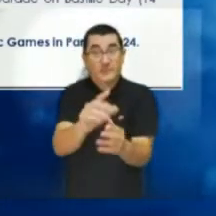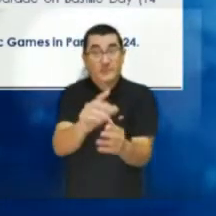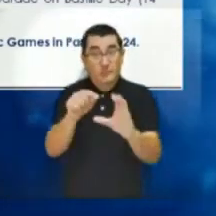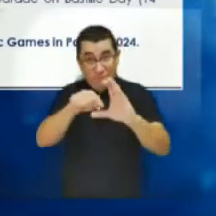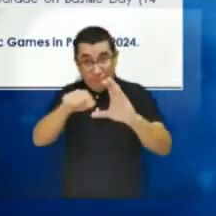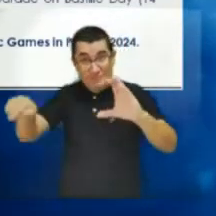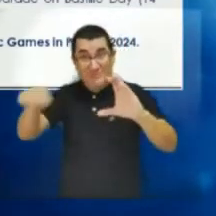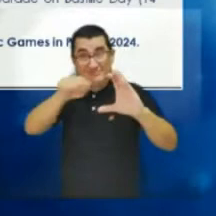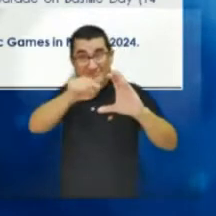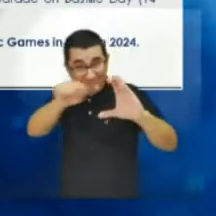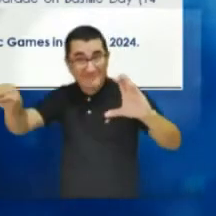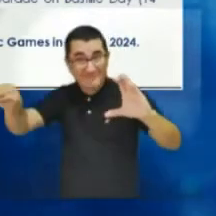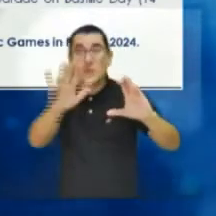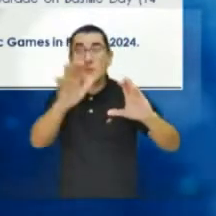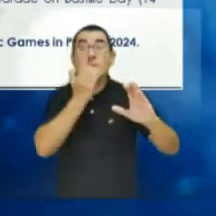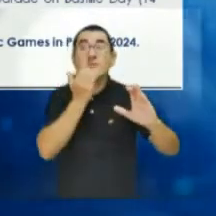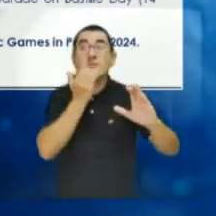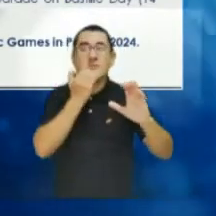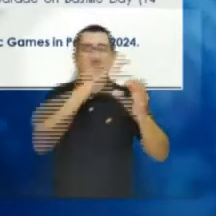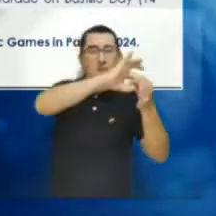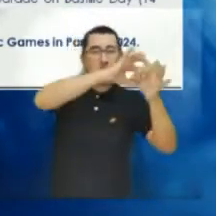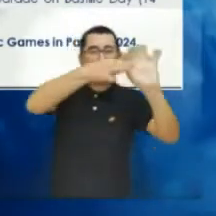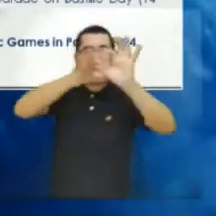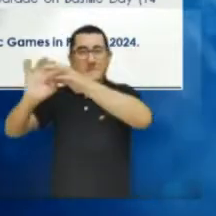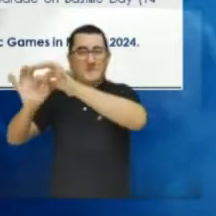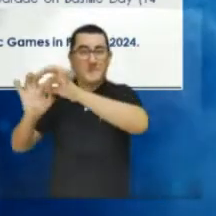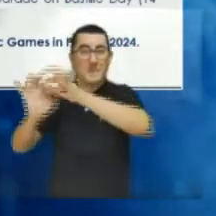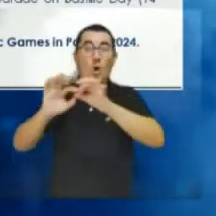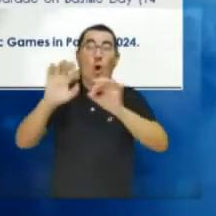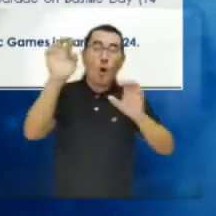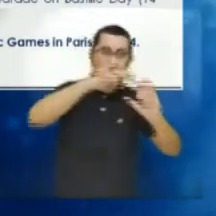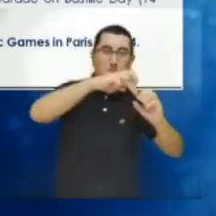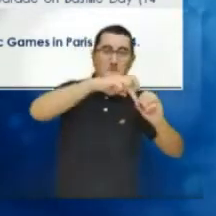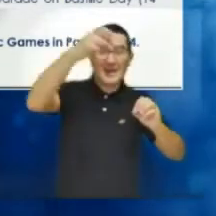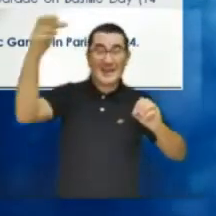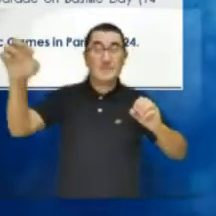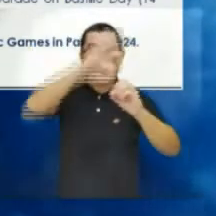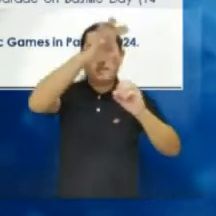we will need people from all over the world to help us for that.